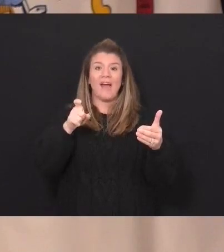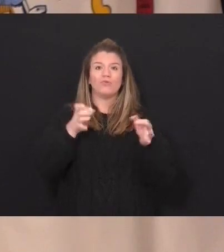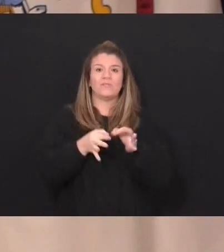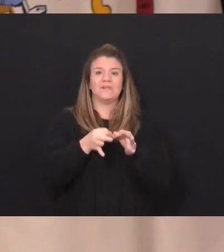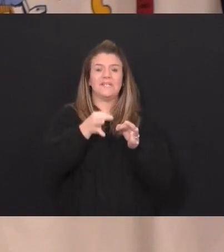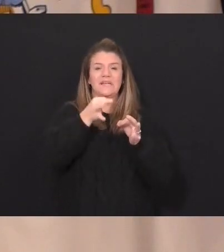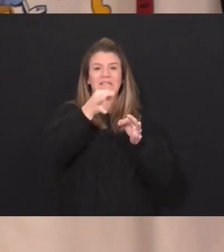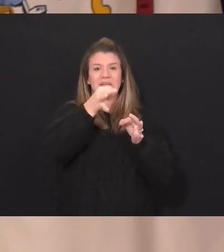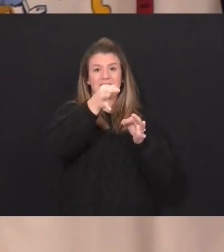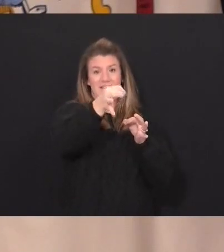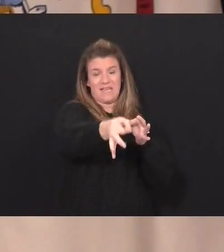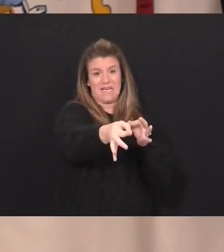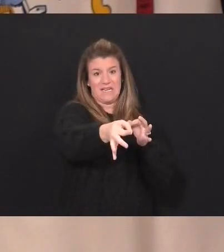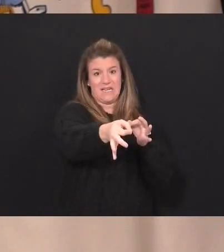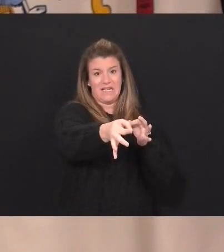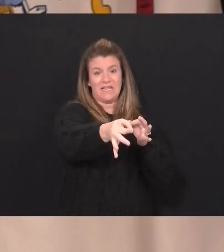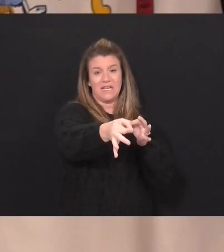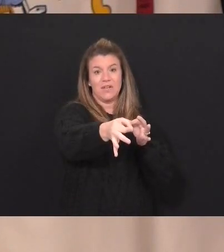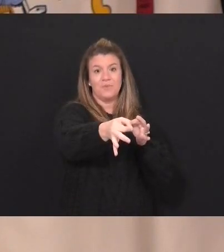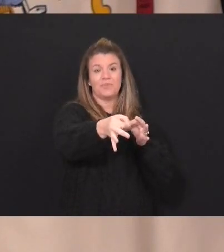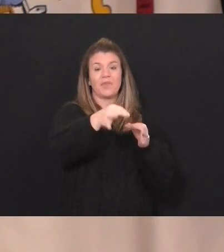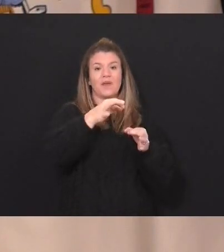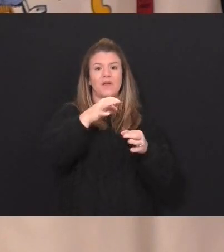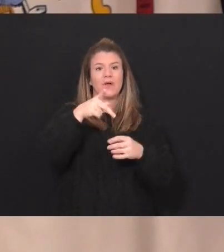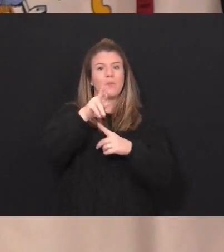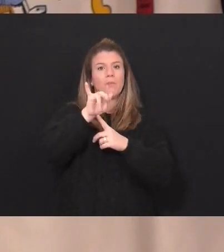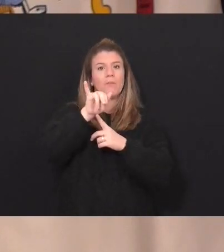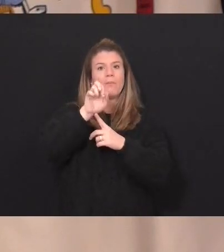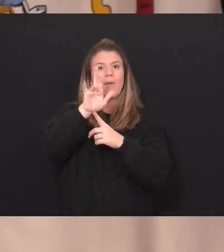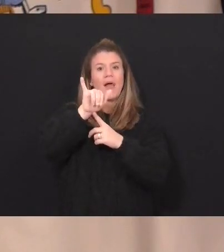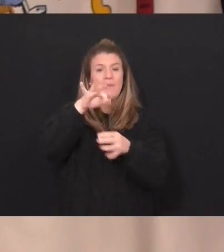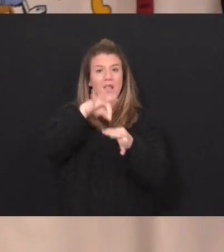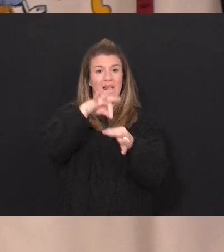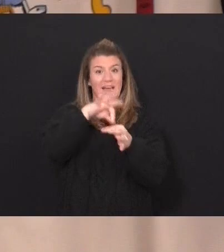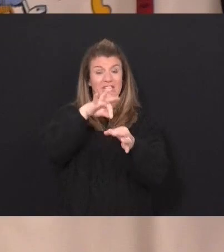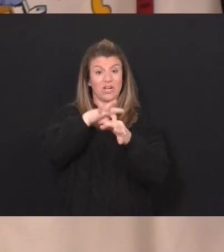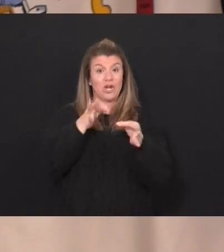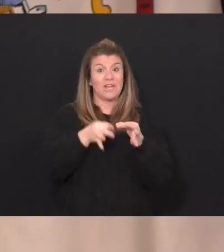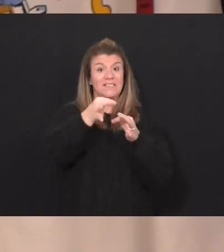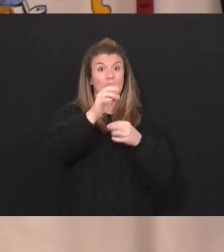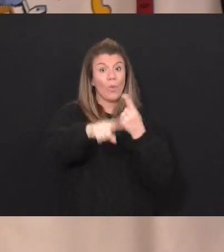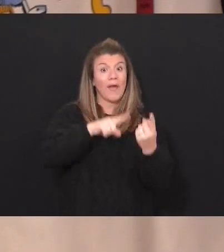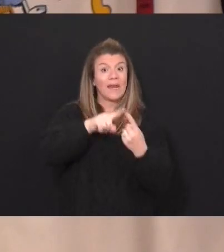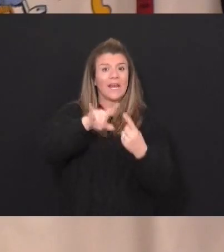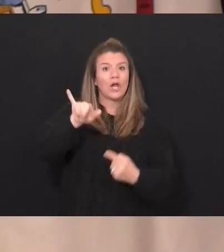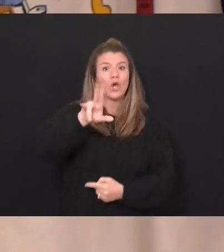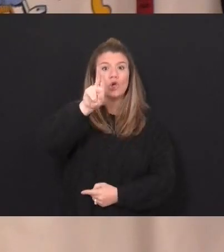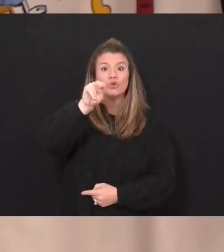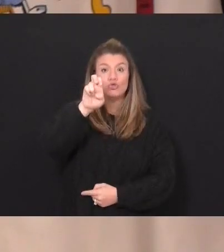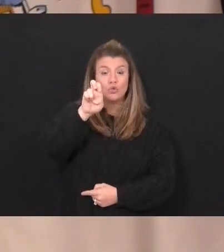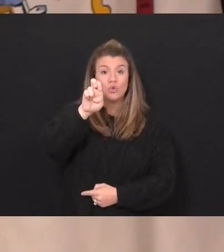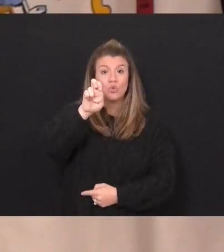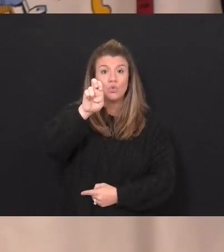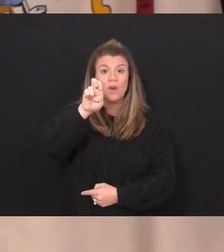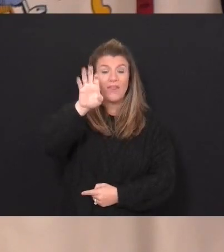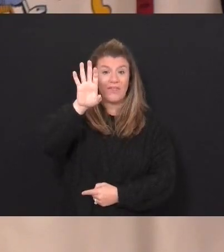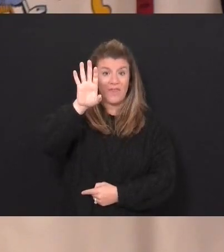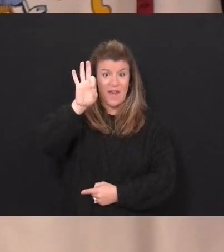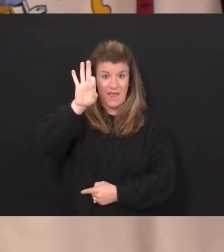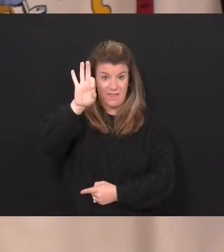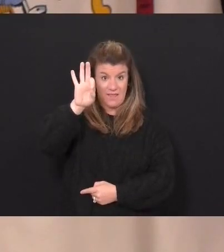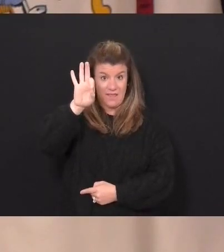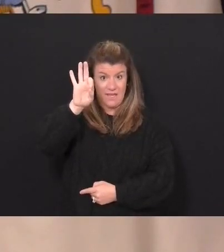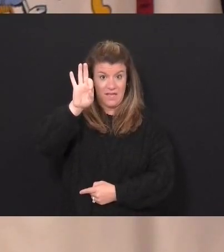extend the primary election date till June the 9th, 27 days.